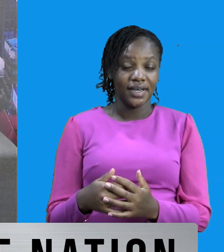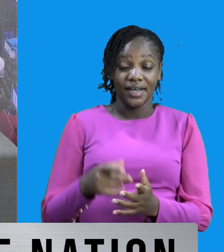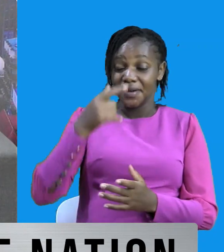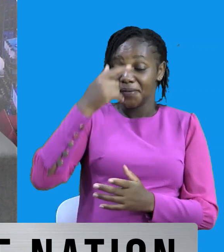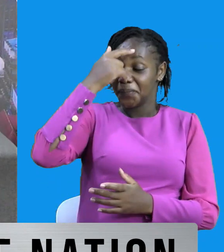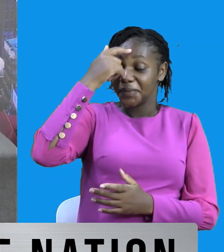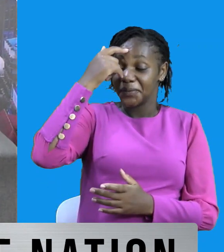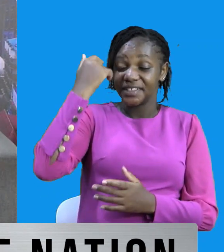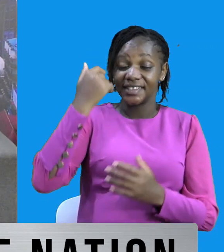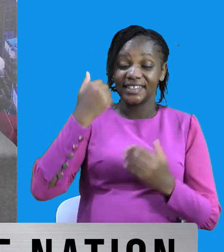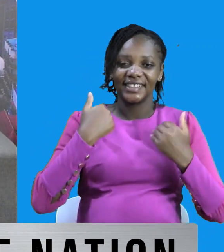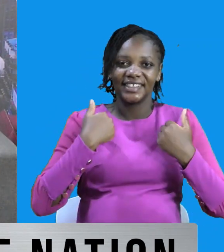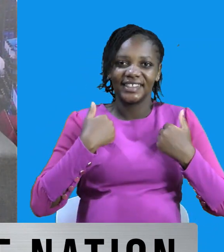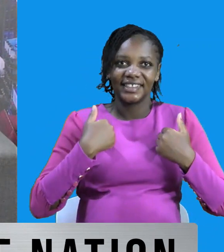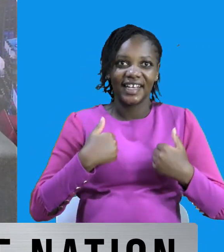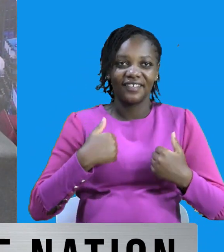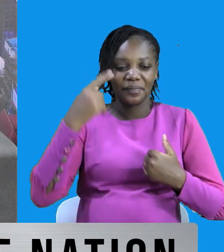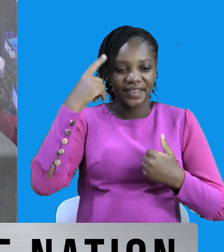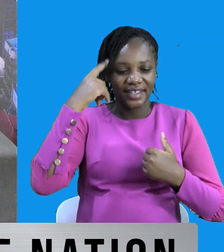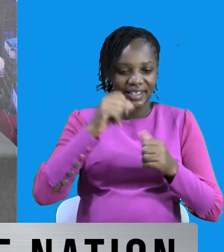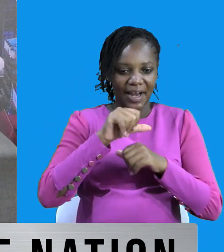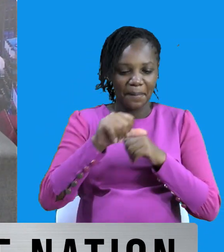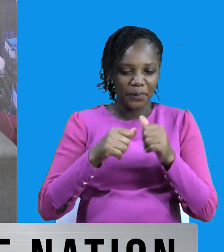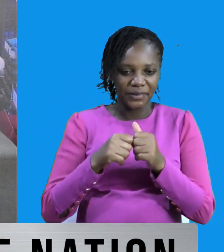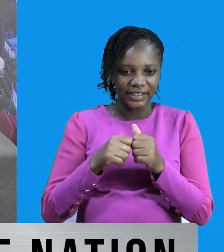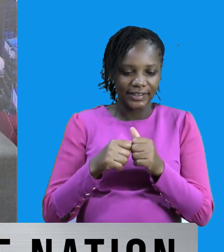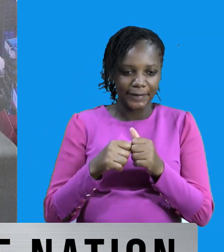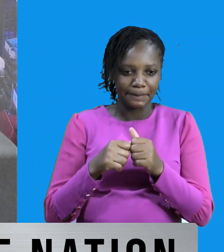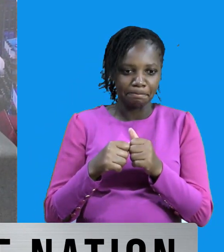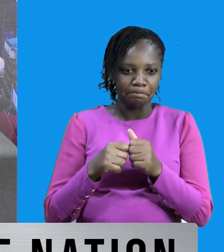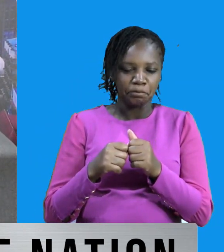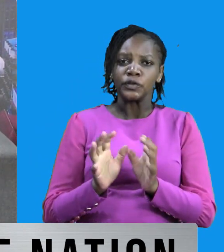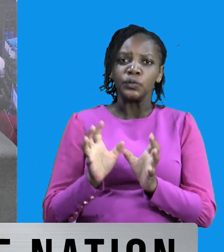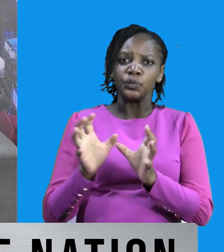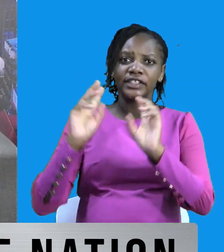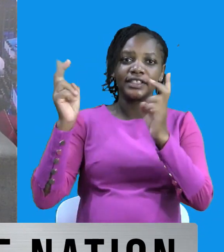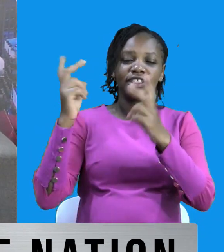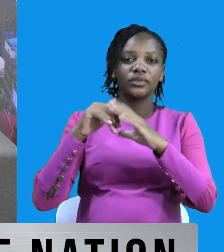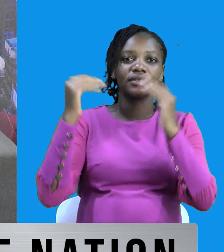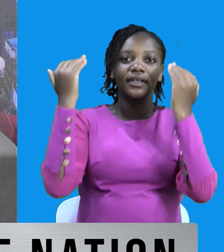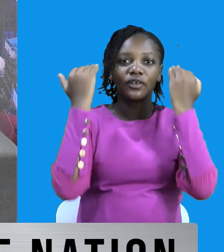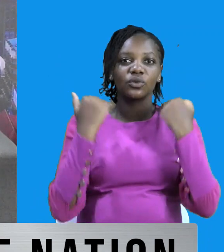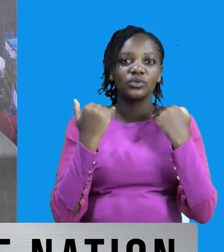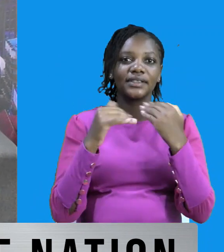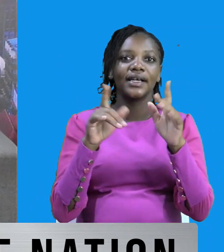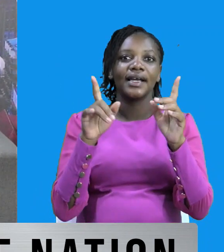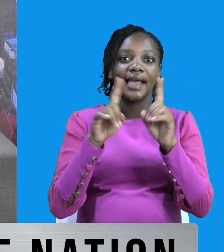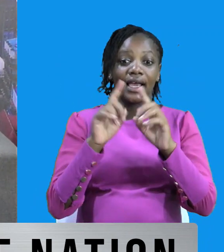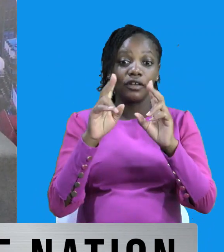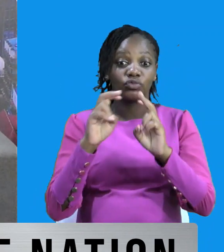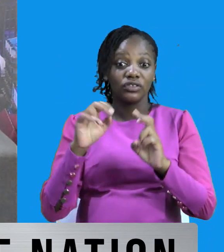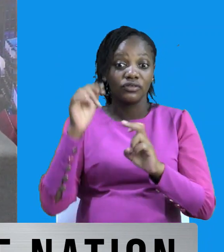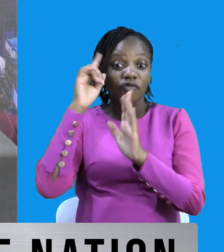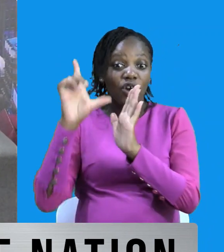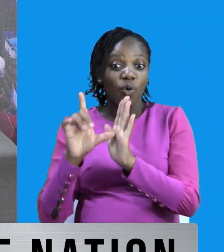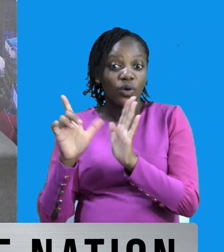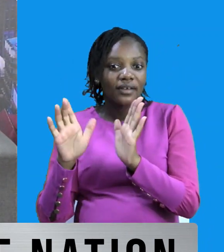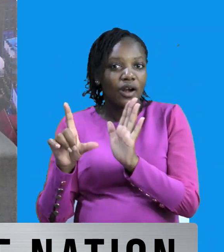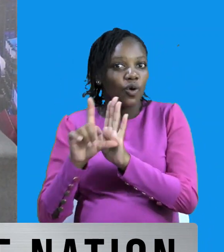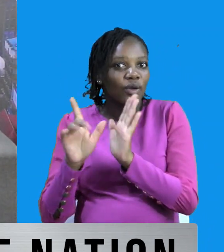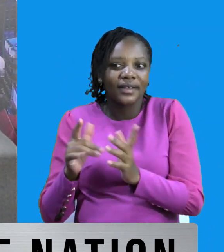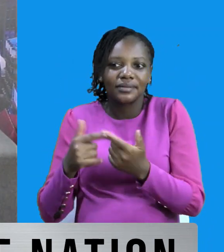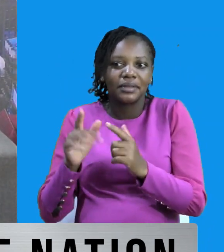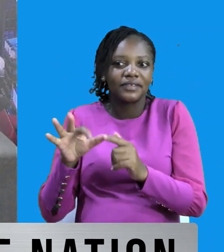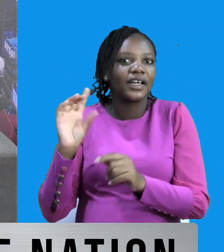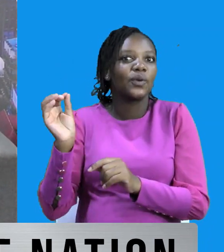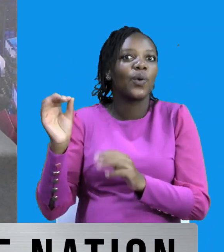Jonah, I'm in the business of pushing issues in court, and we are even looking for lawyers, and we can't find them. If you